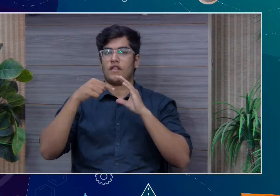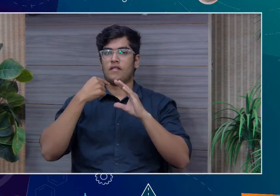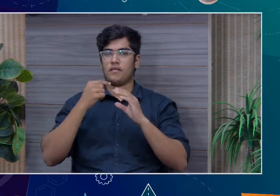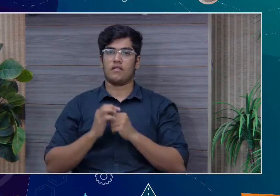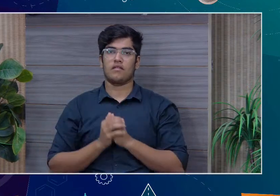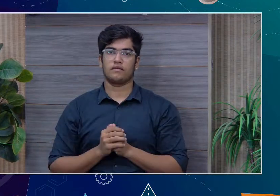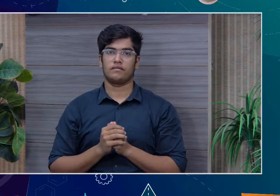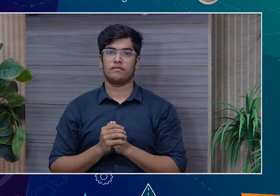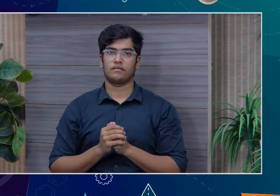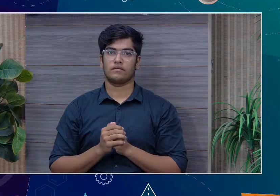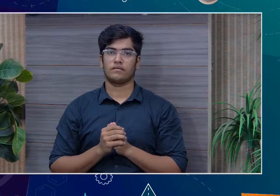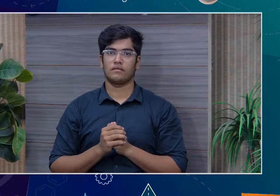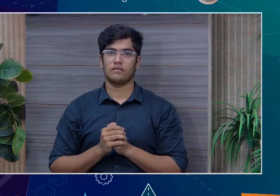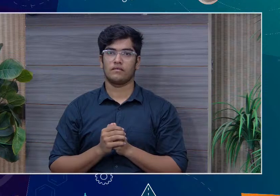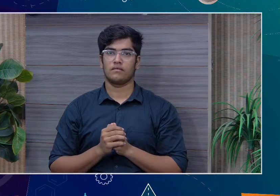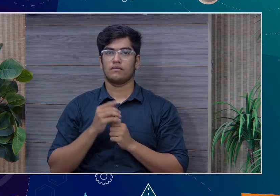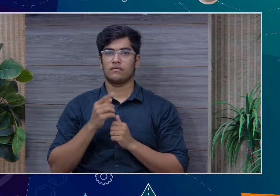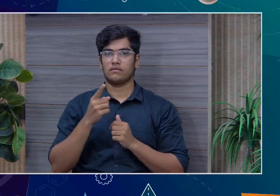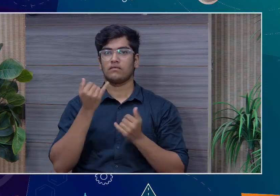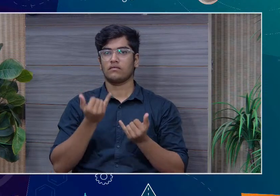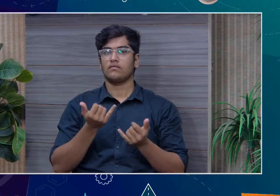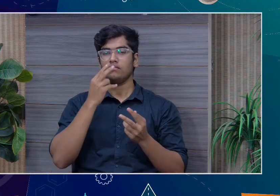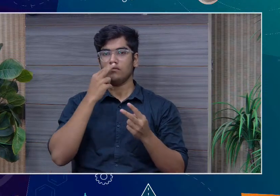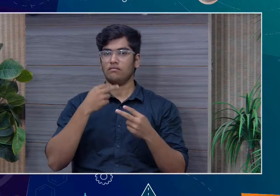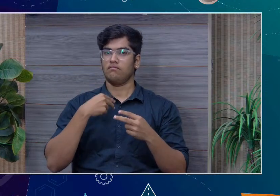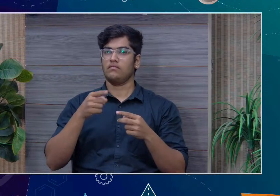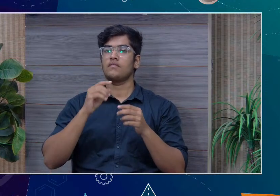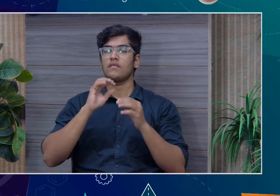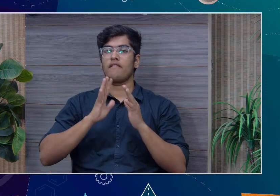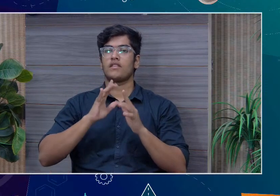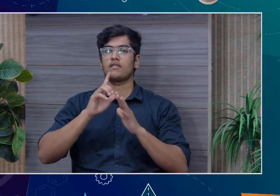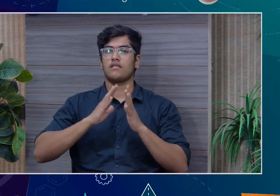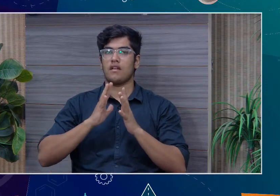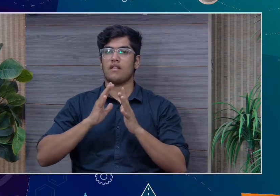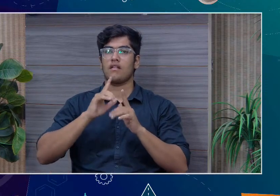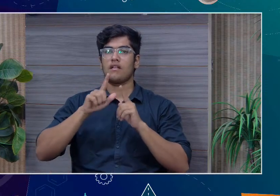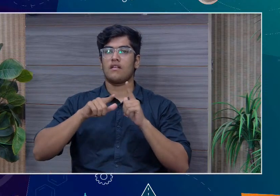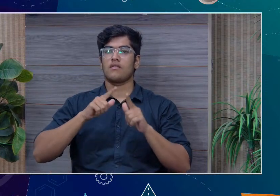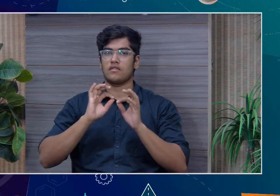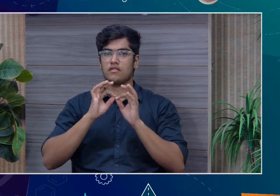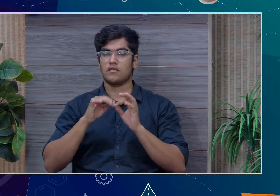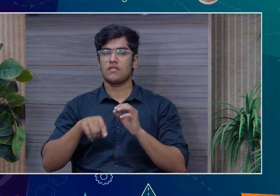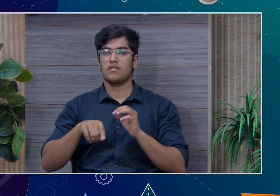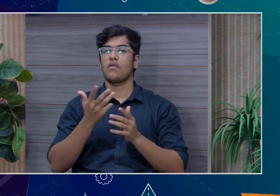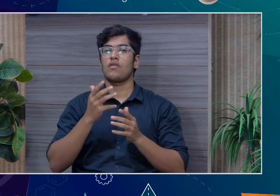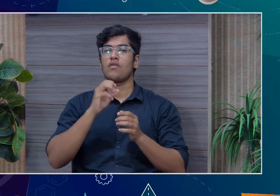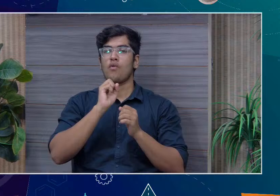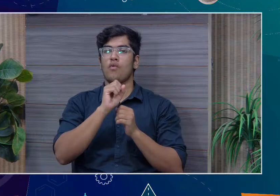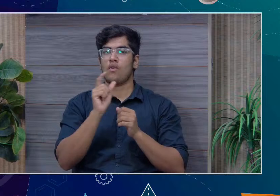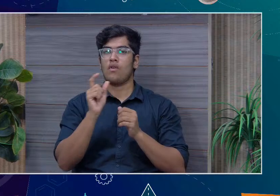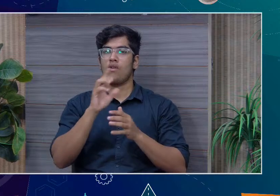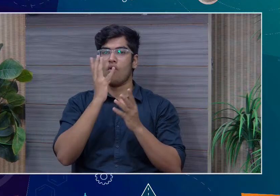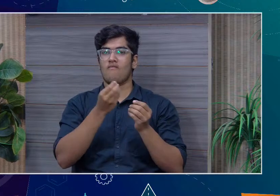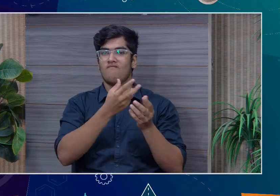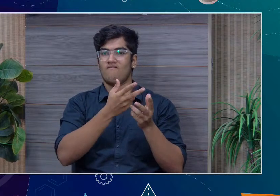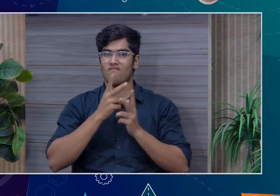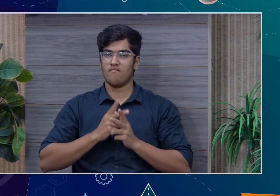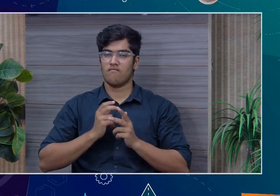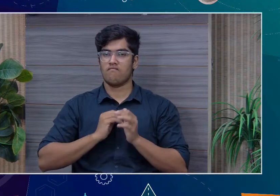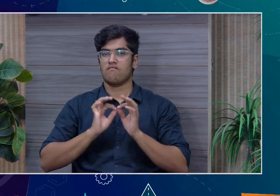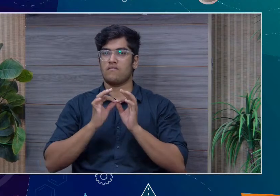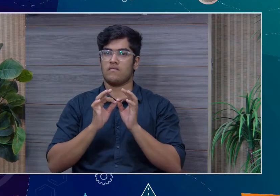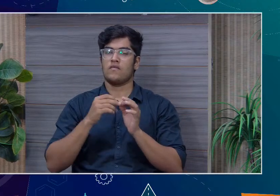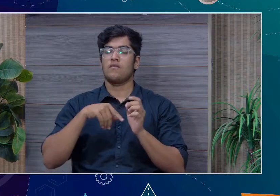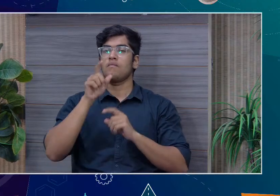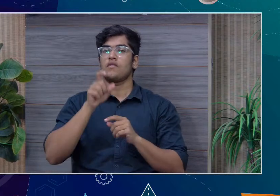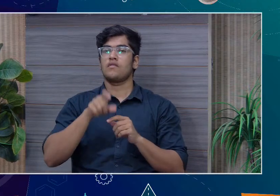dth.class7@ciet.nic.in. You can see on your screens we have a sign language interpreter who will be interpreting each and every word for all of you. So let me